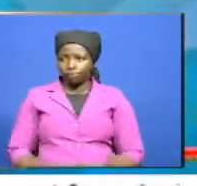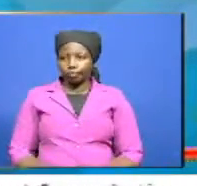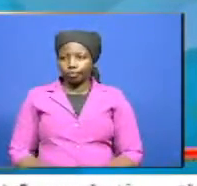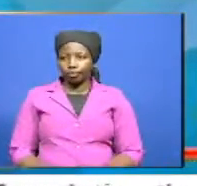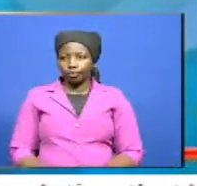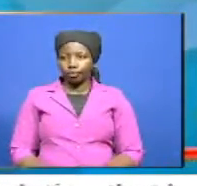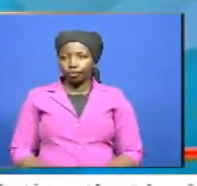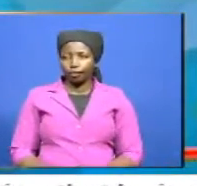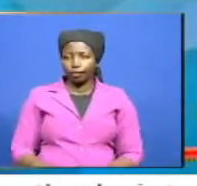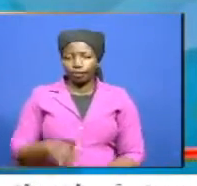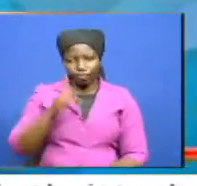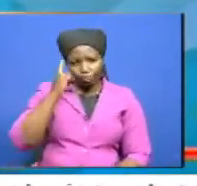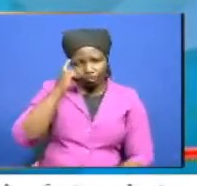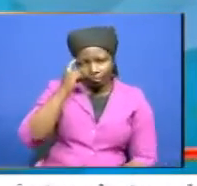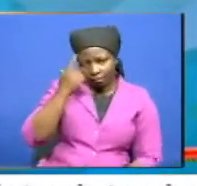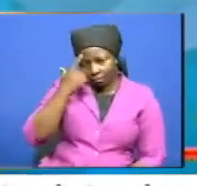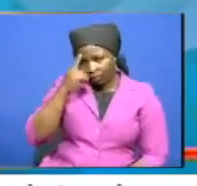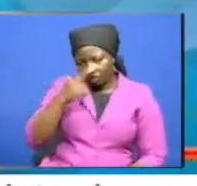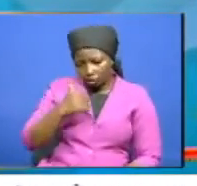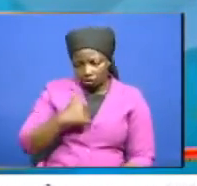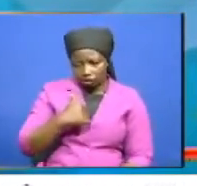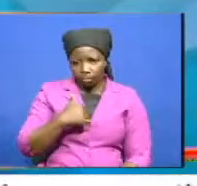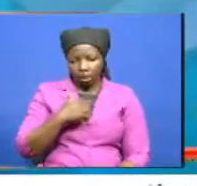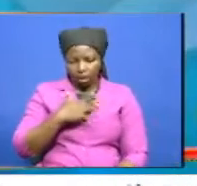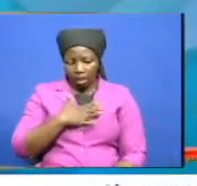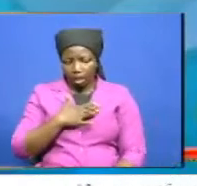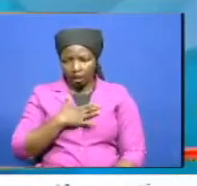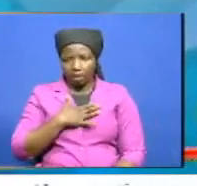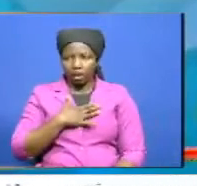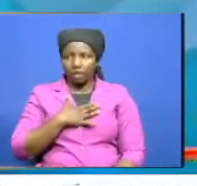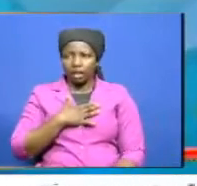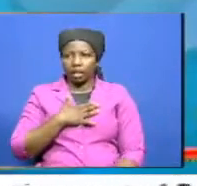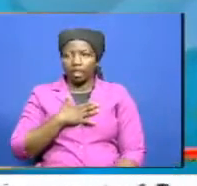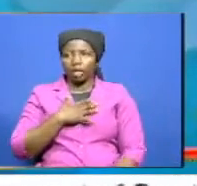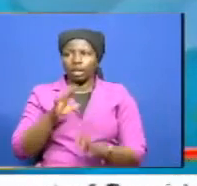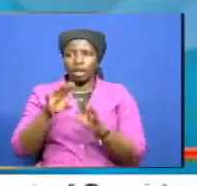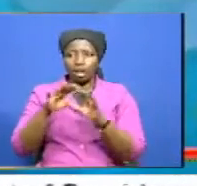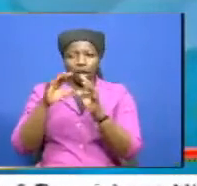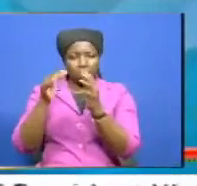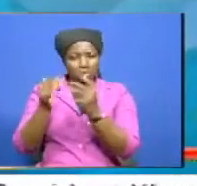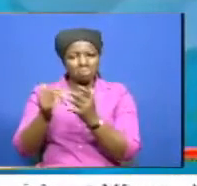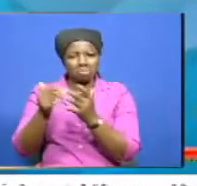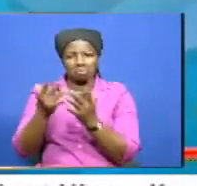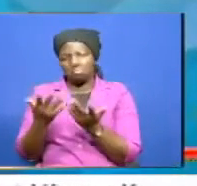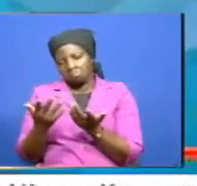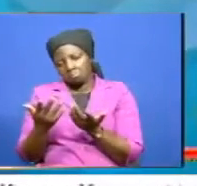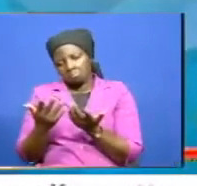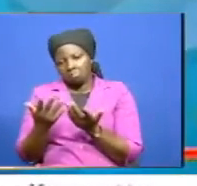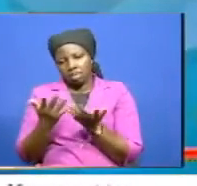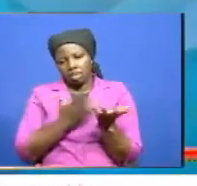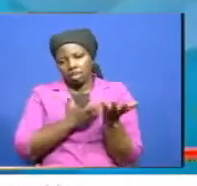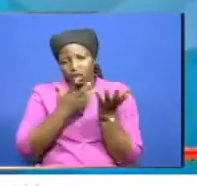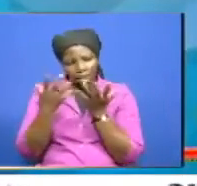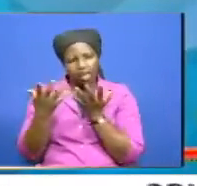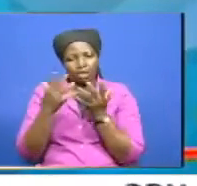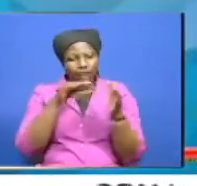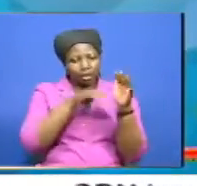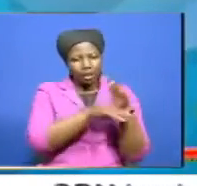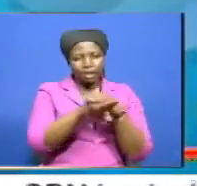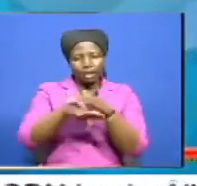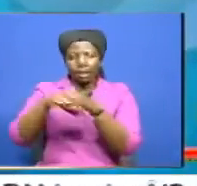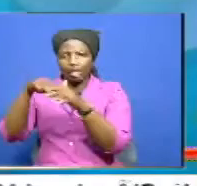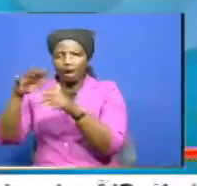I think for me, our ball carries, whether in and out of space, was very, very key. You know, we've